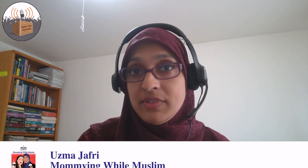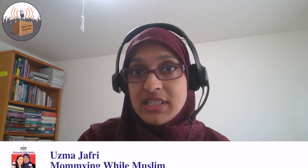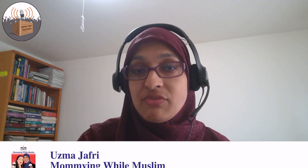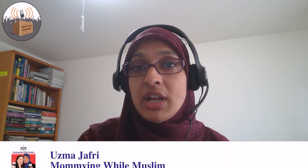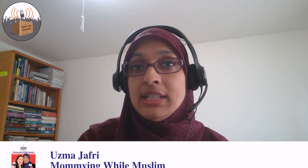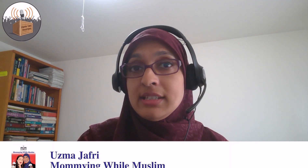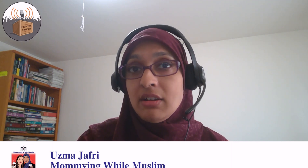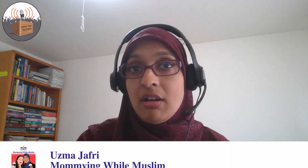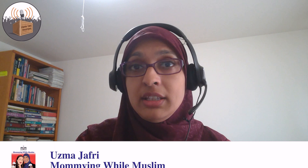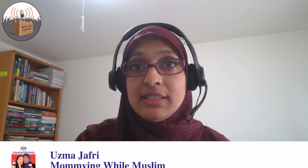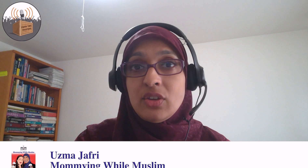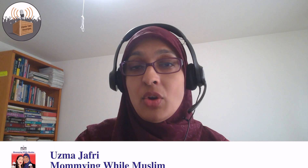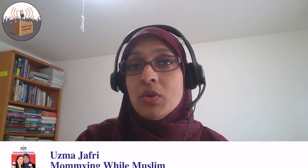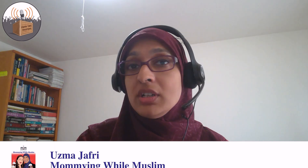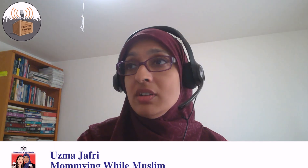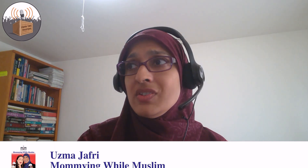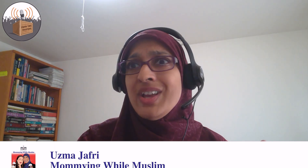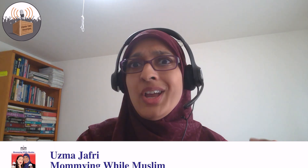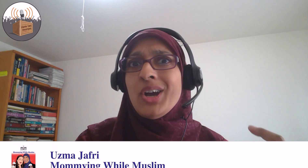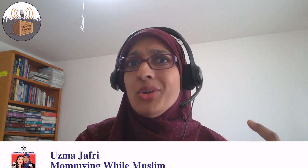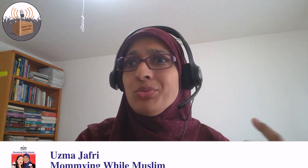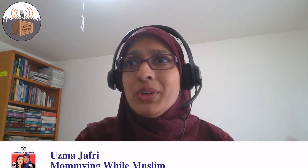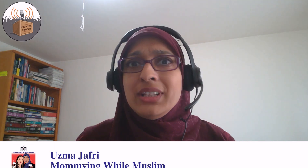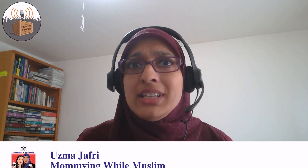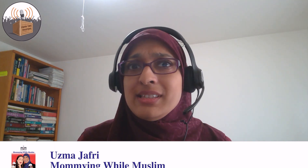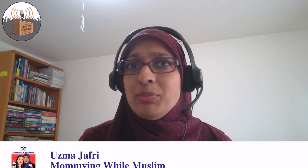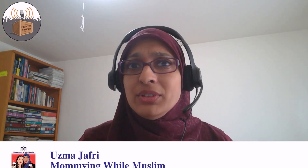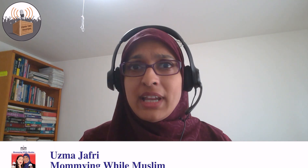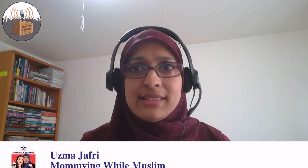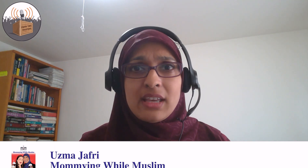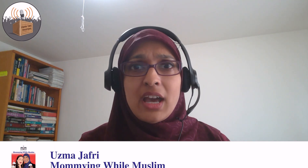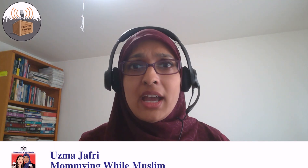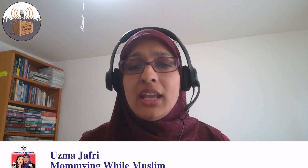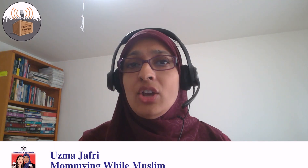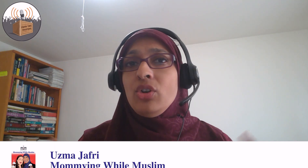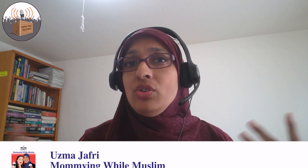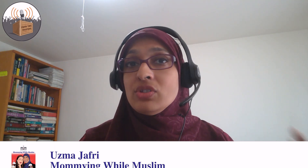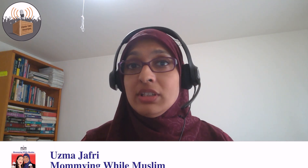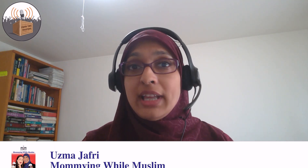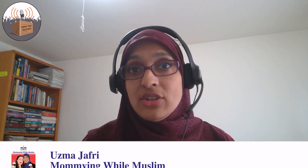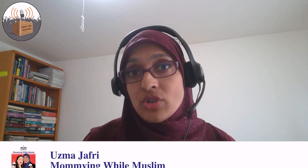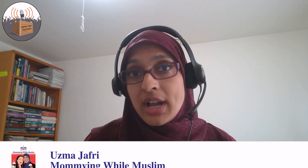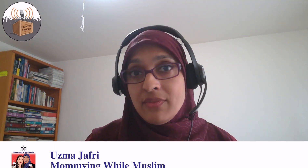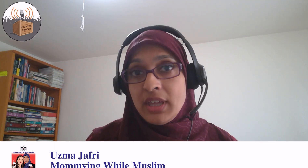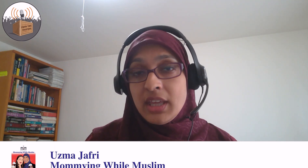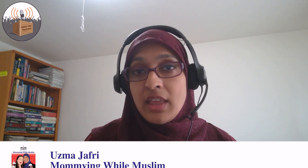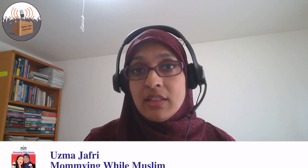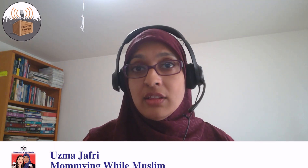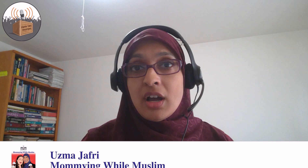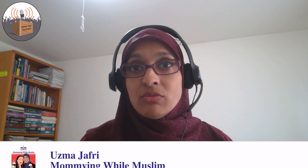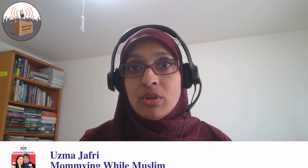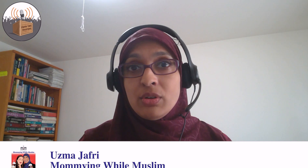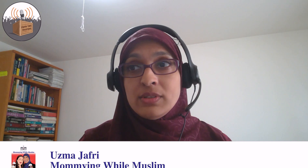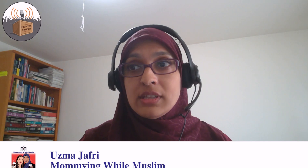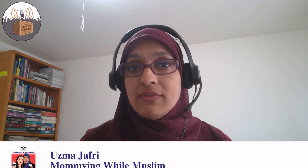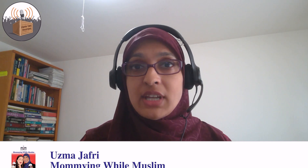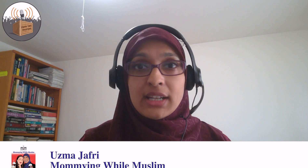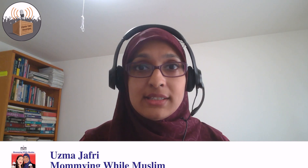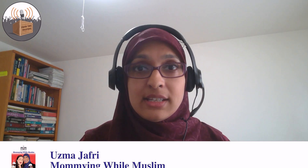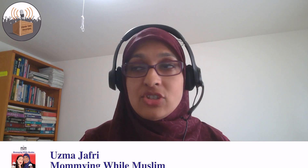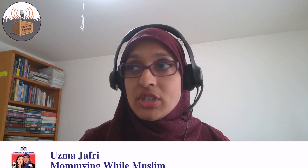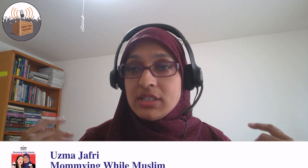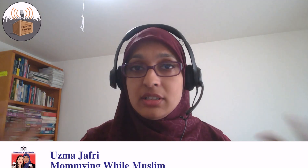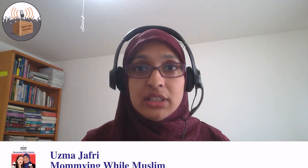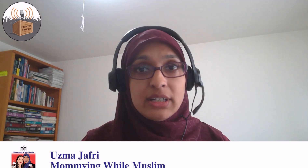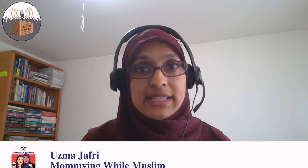and all of his friends and colleagues and co-workers, a really simple nice guy who used to like driving in the long roads of